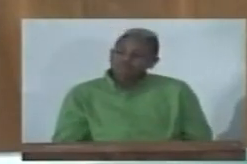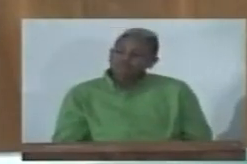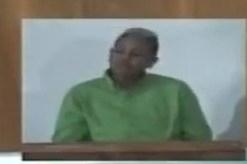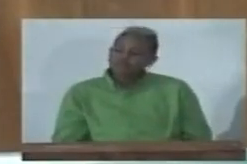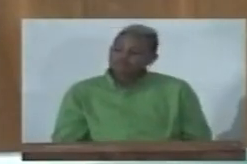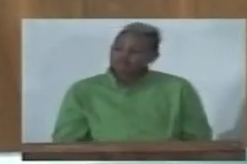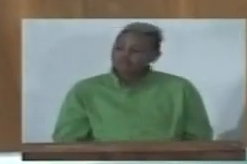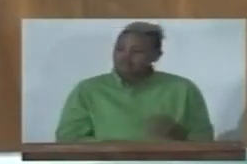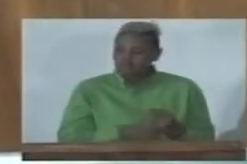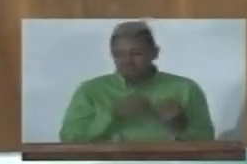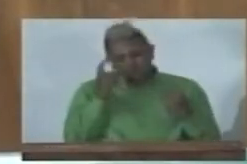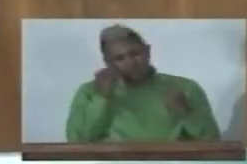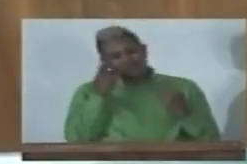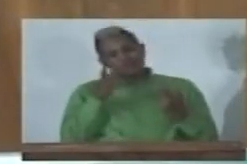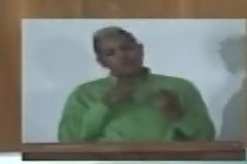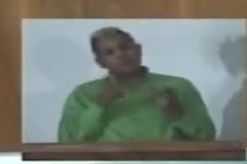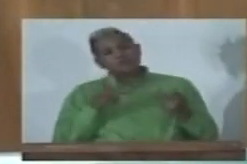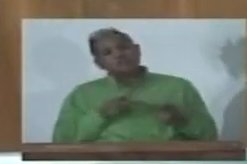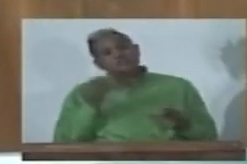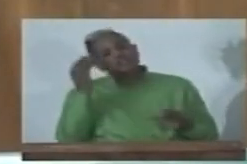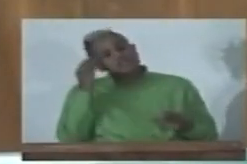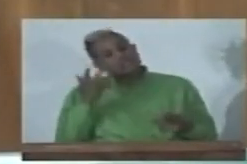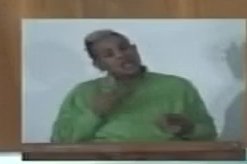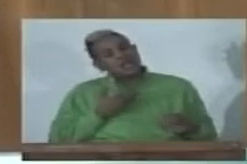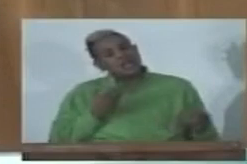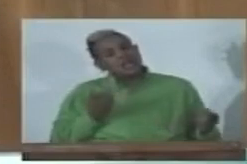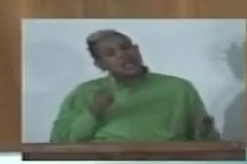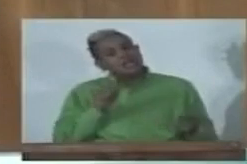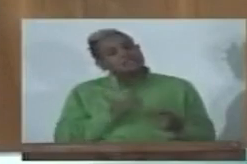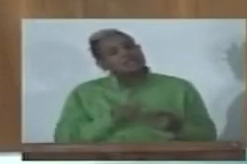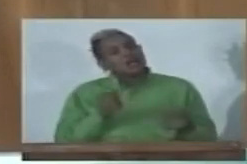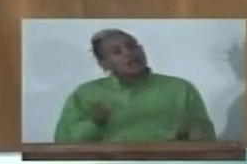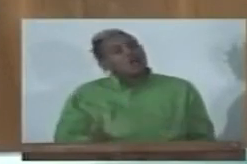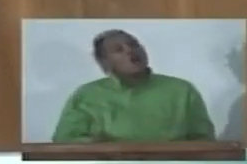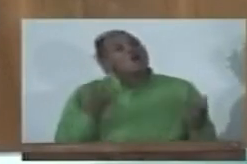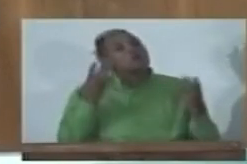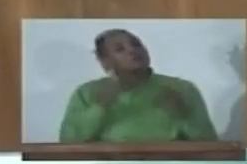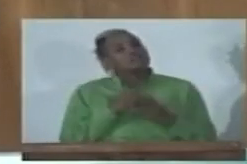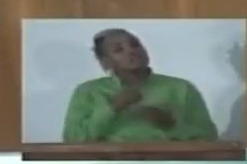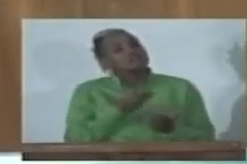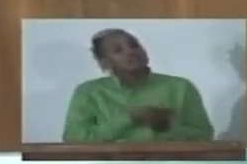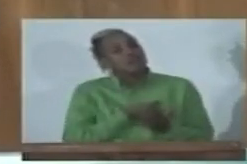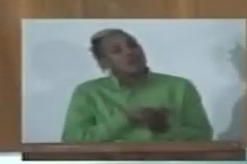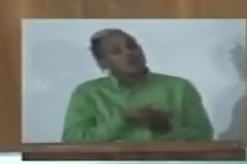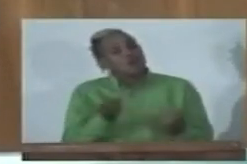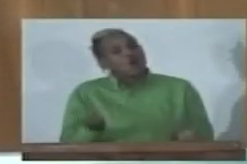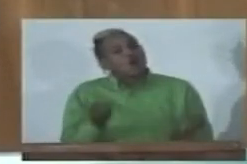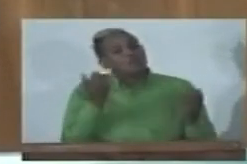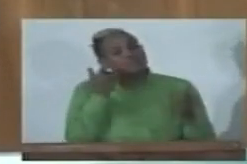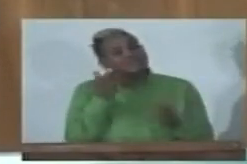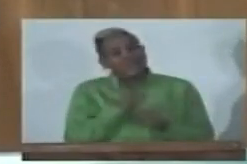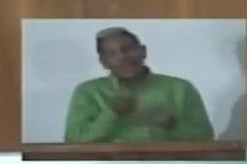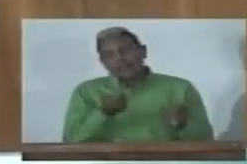position to tell us exactly how much is in this capital fund, if any,